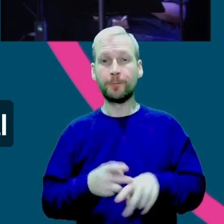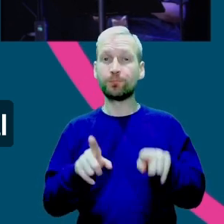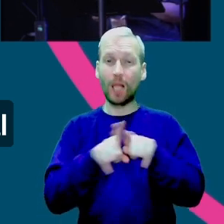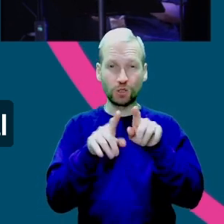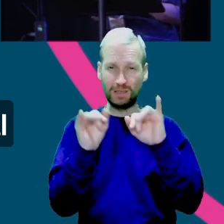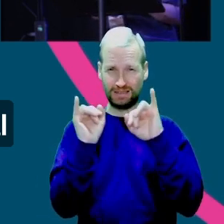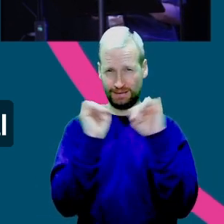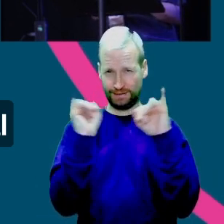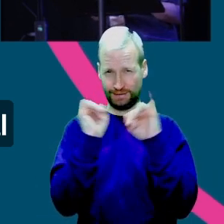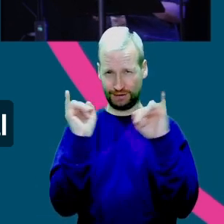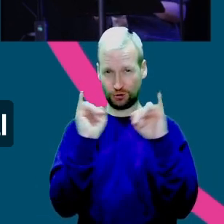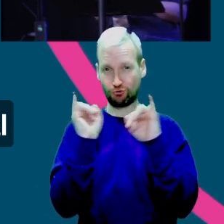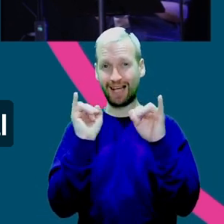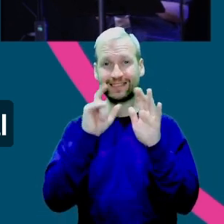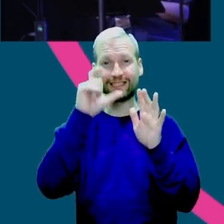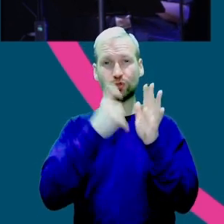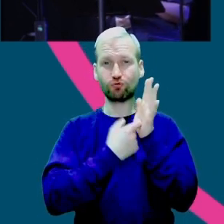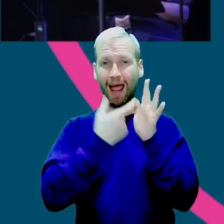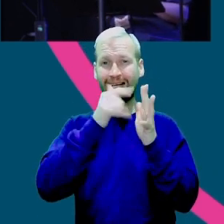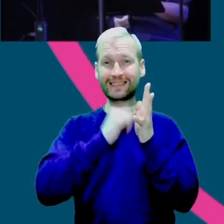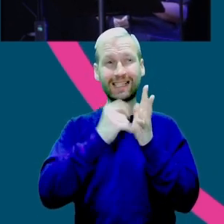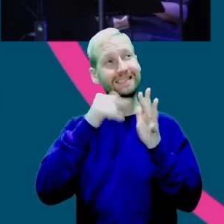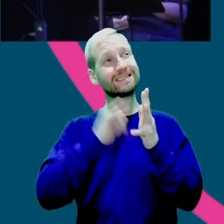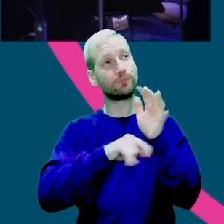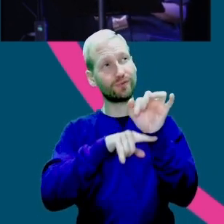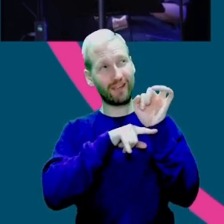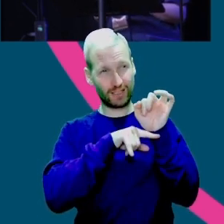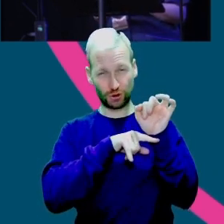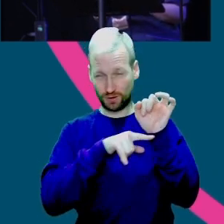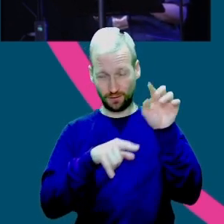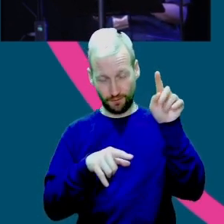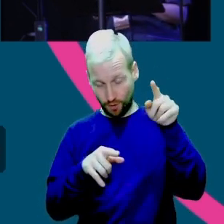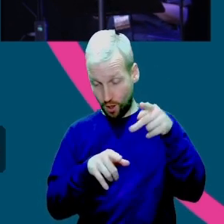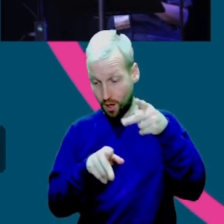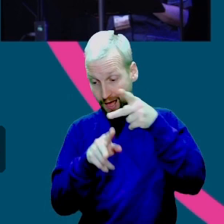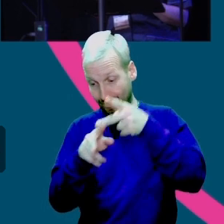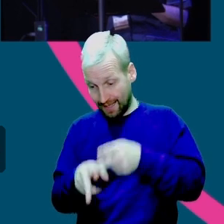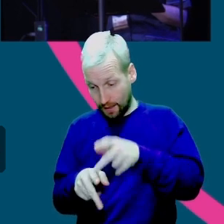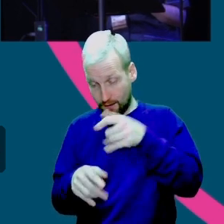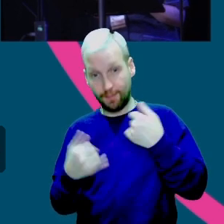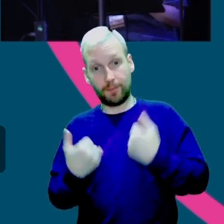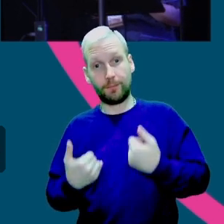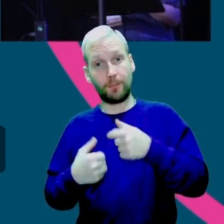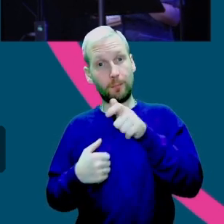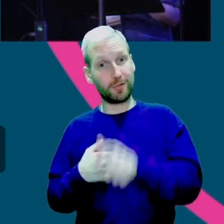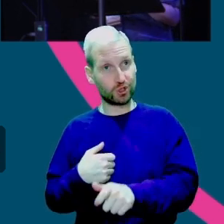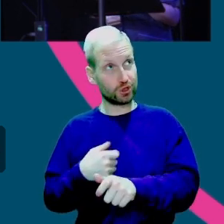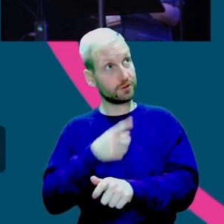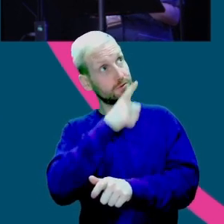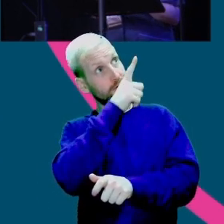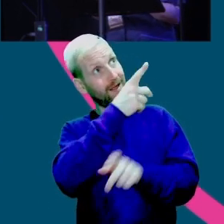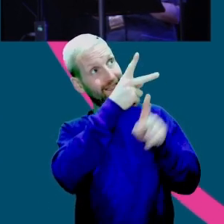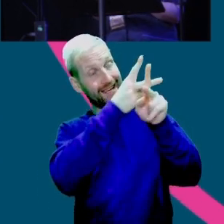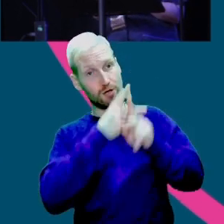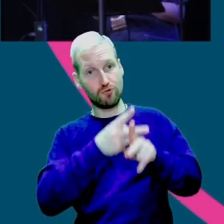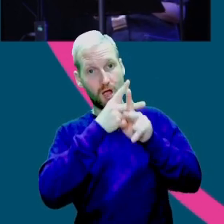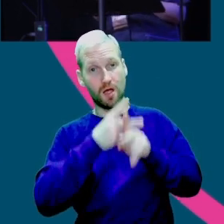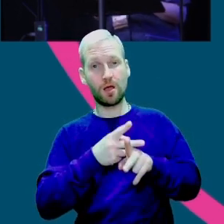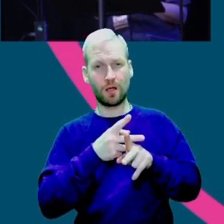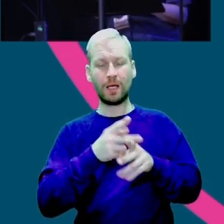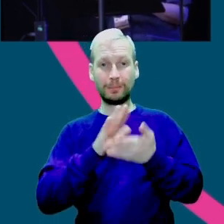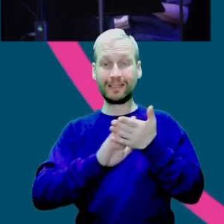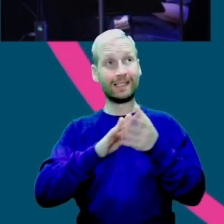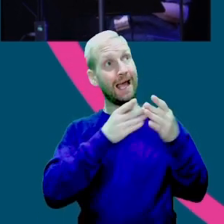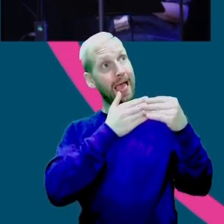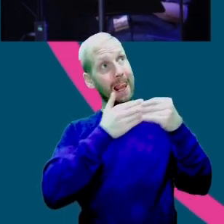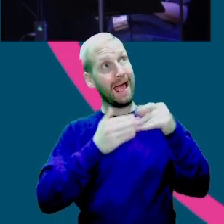and reduced hospital admissions for the person that is cared for. It's really important to express that the service is very much led by